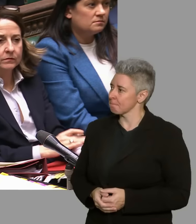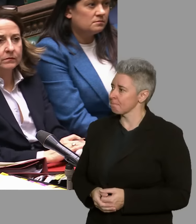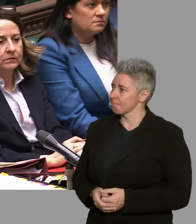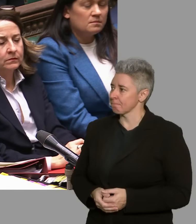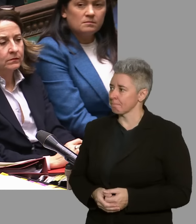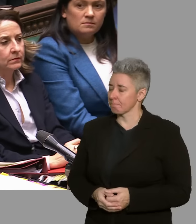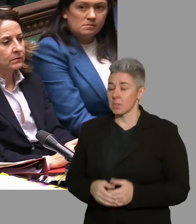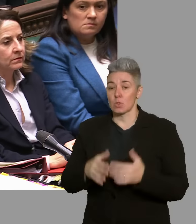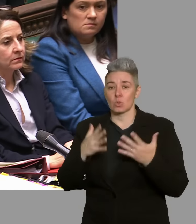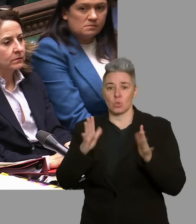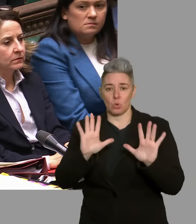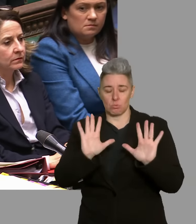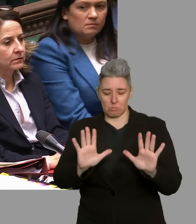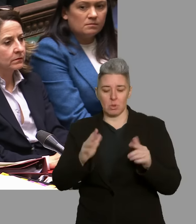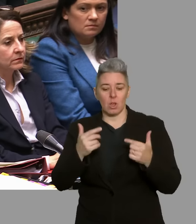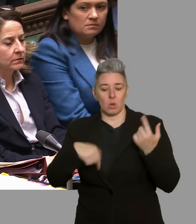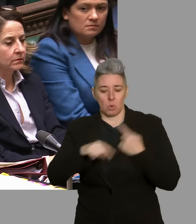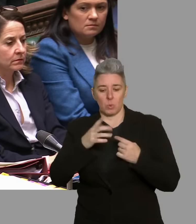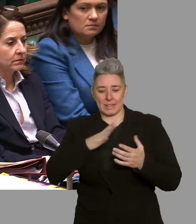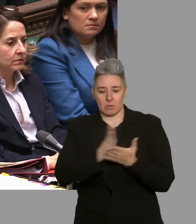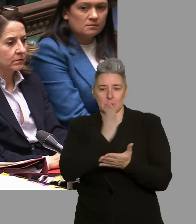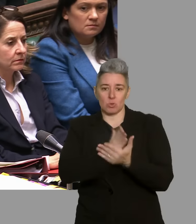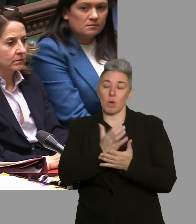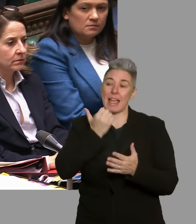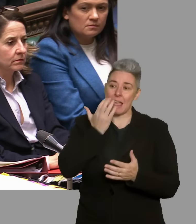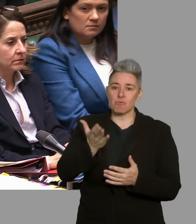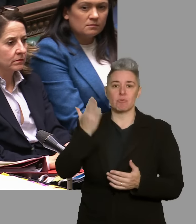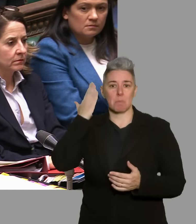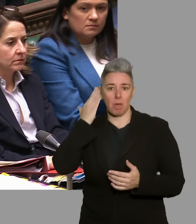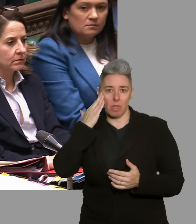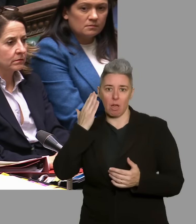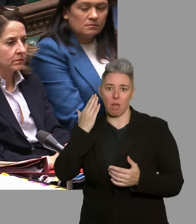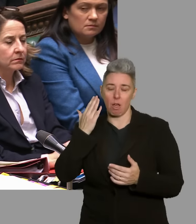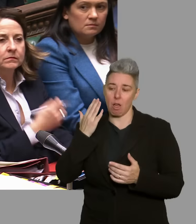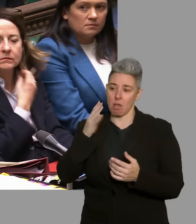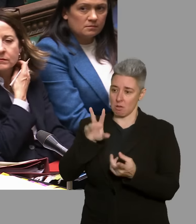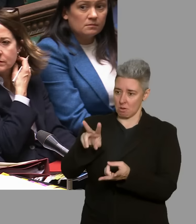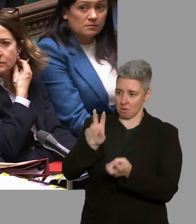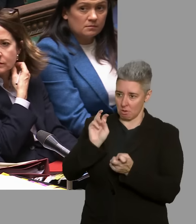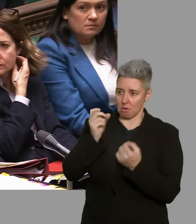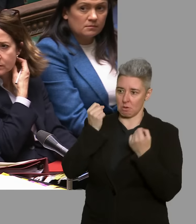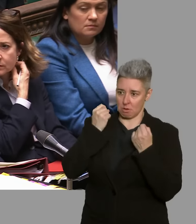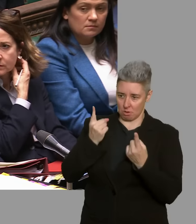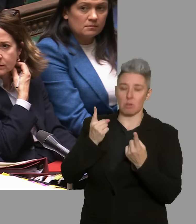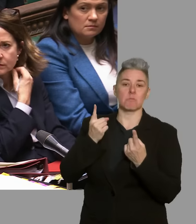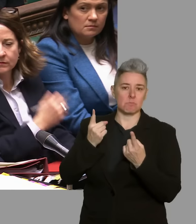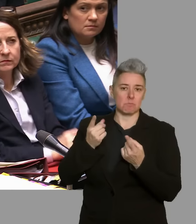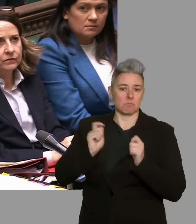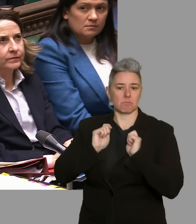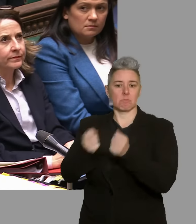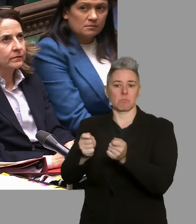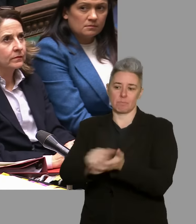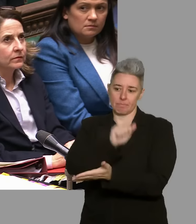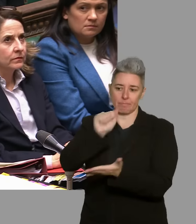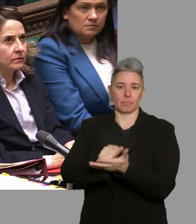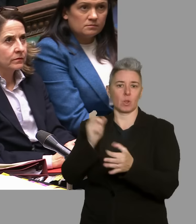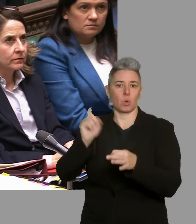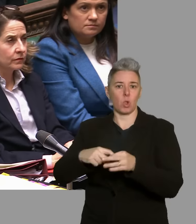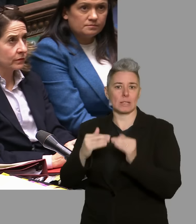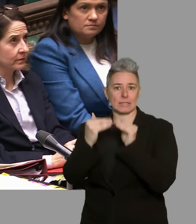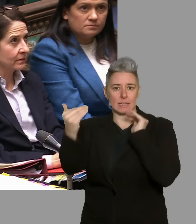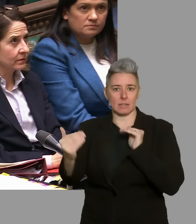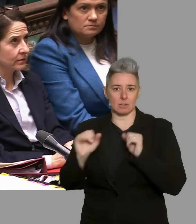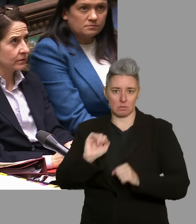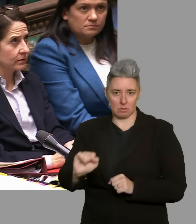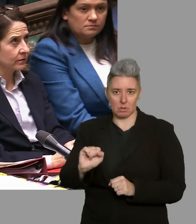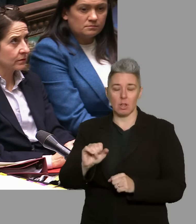mother is heard, understood and gets the quality of care that is needed. The Independent National Maternity Investigation and Local Health Needs